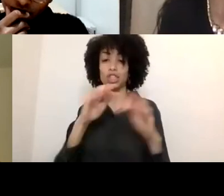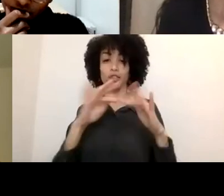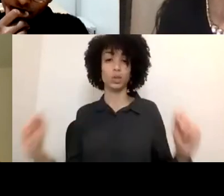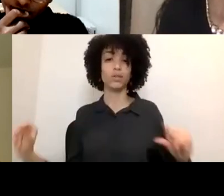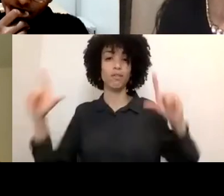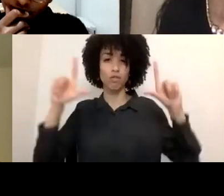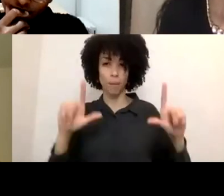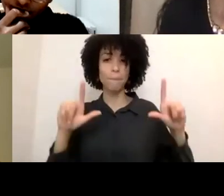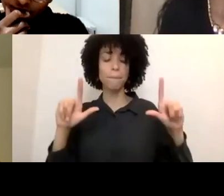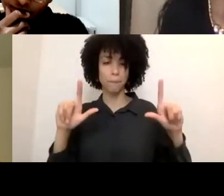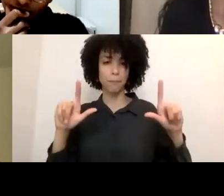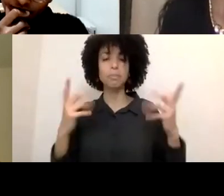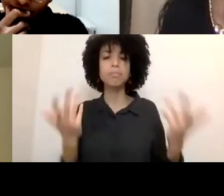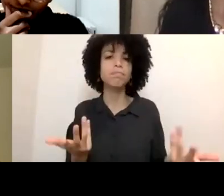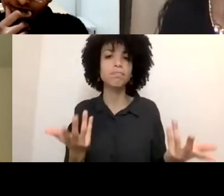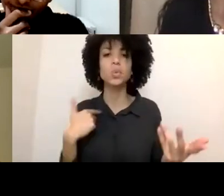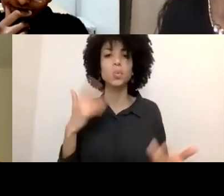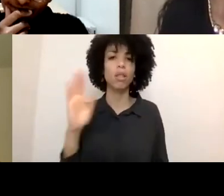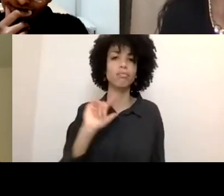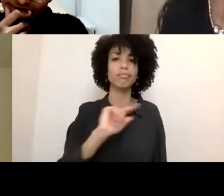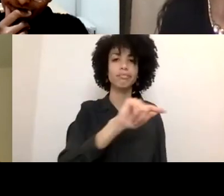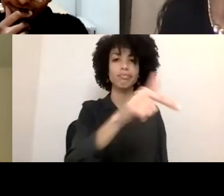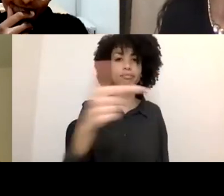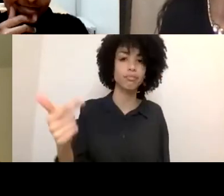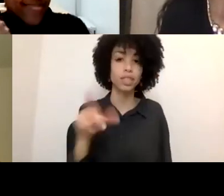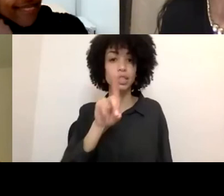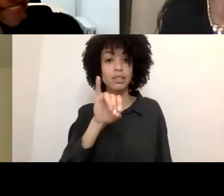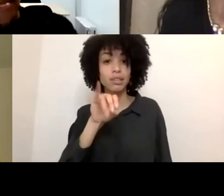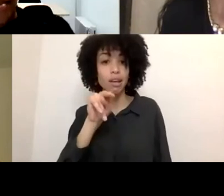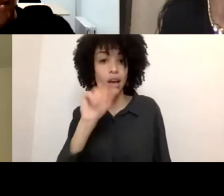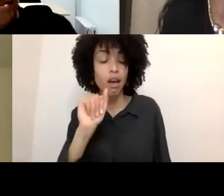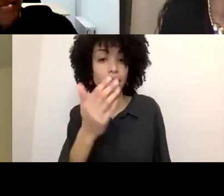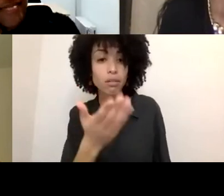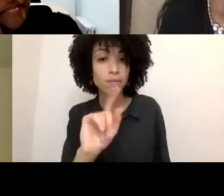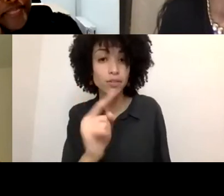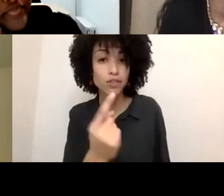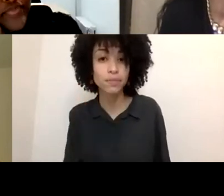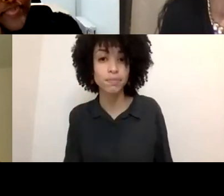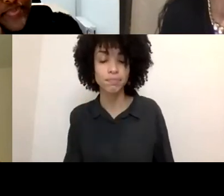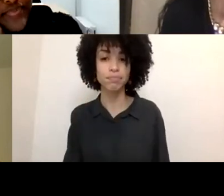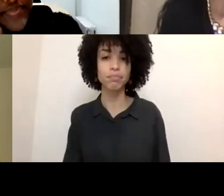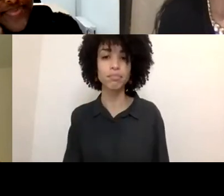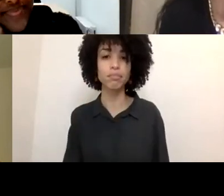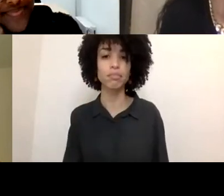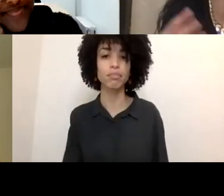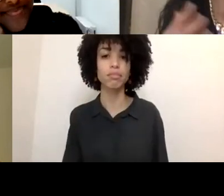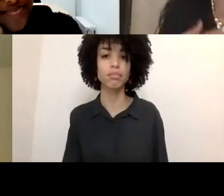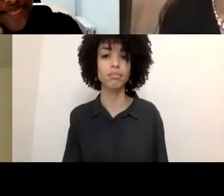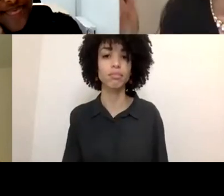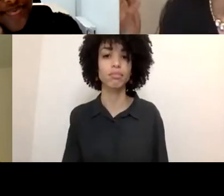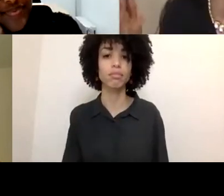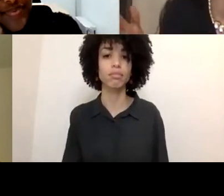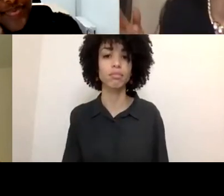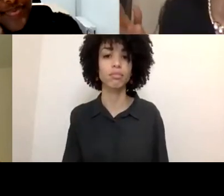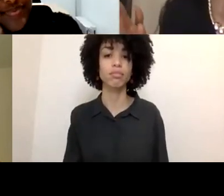sector? We'll just go around the room. Deanna, would love to hear from you first. Feel free to also answer the question, who